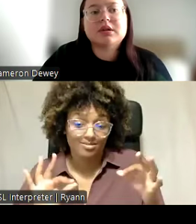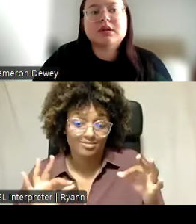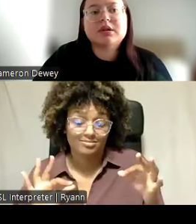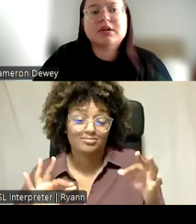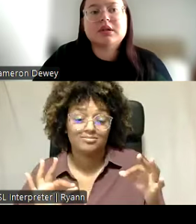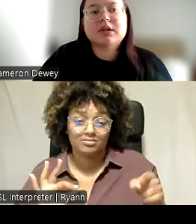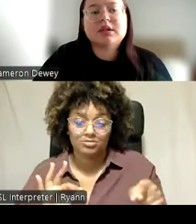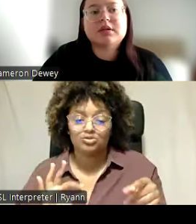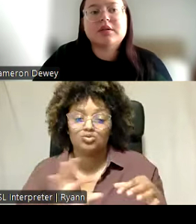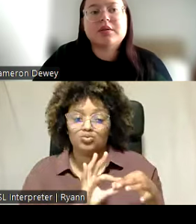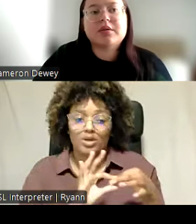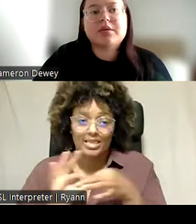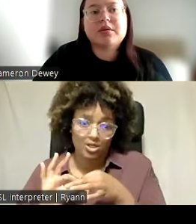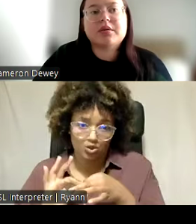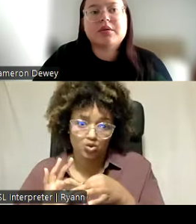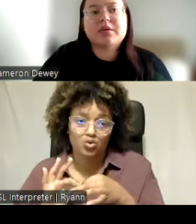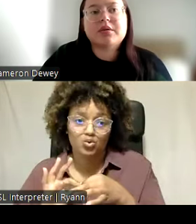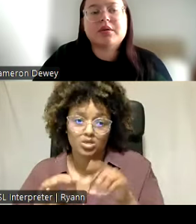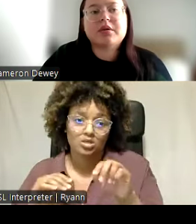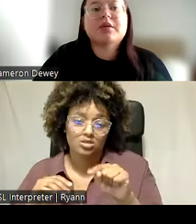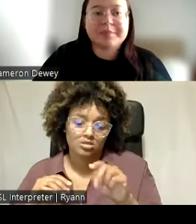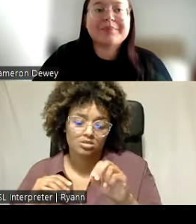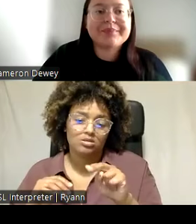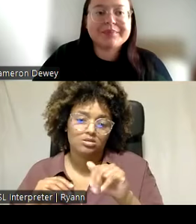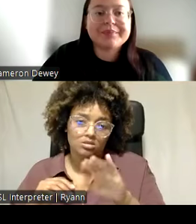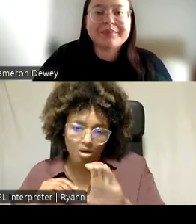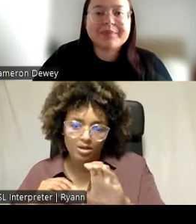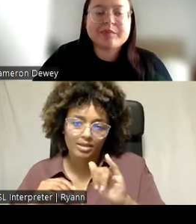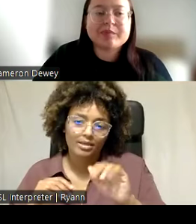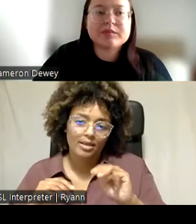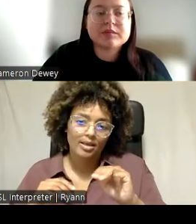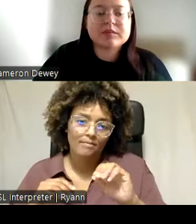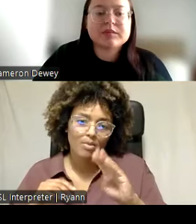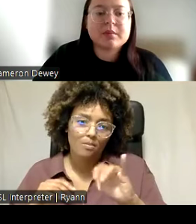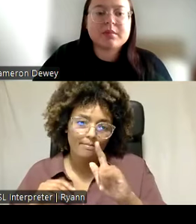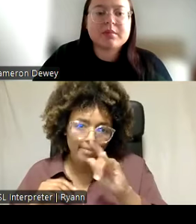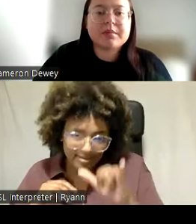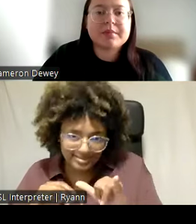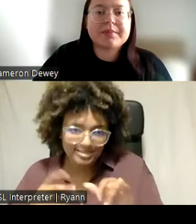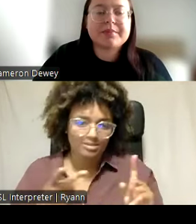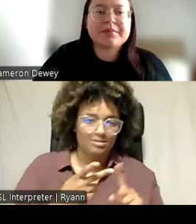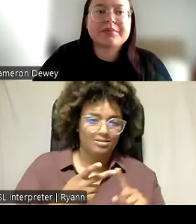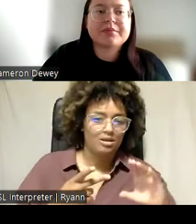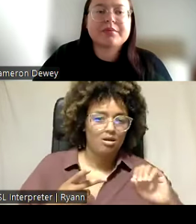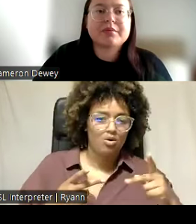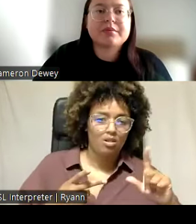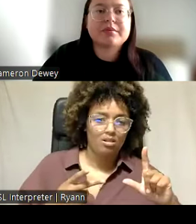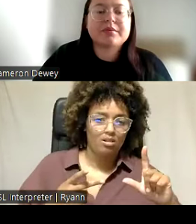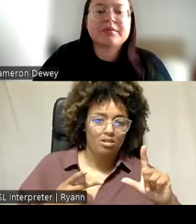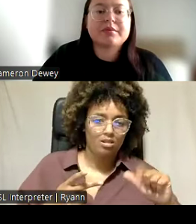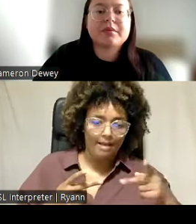immobility and collapse immobility. We do have dedicated slides on that in just a few minutes, so we will be discussing